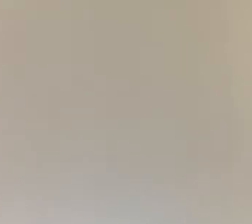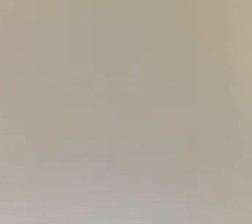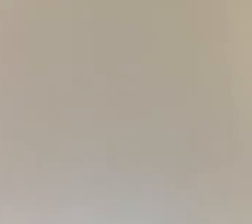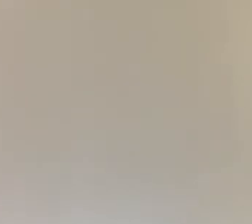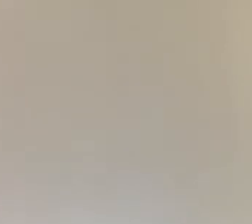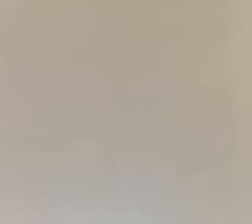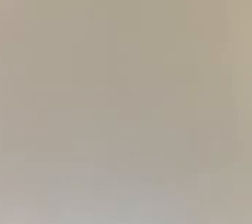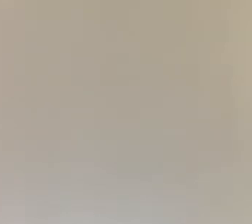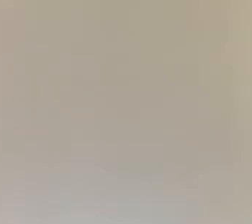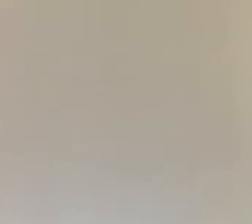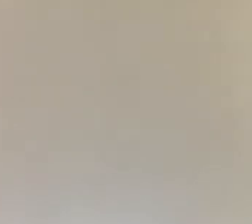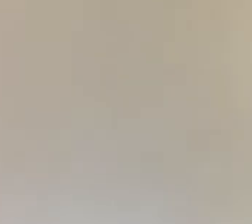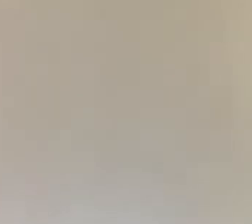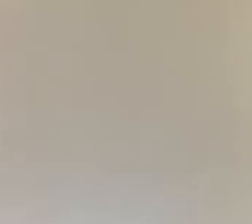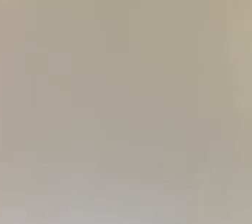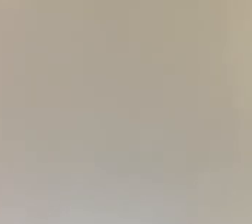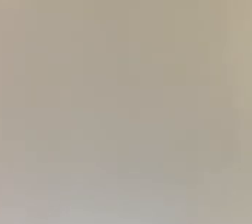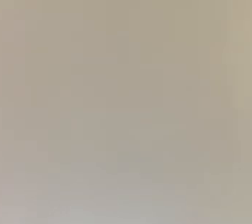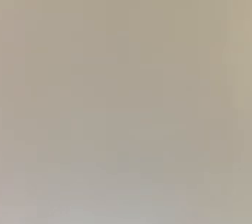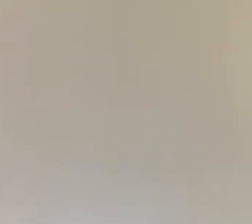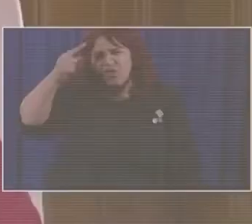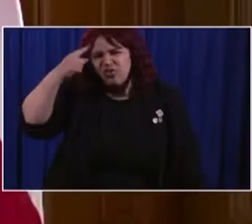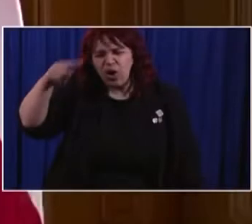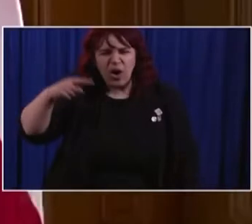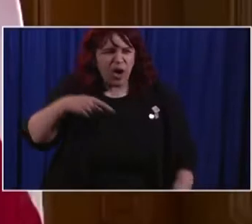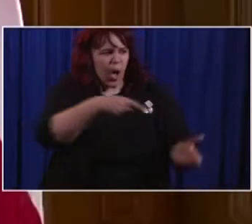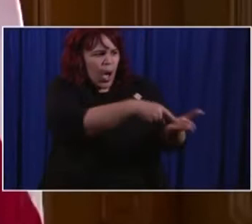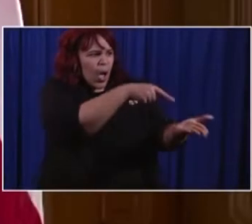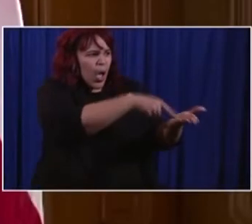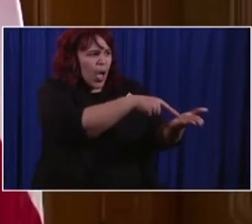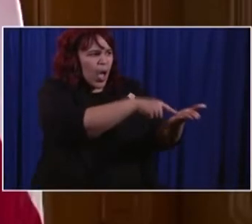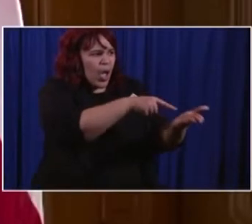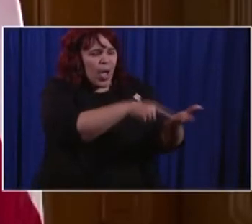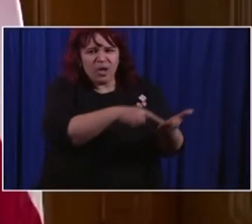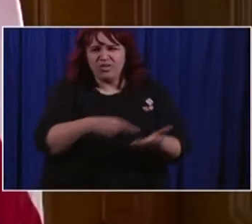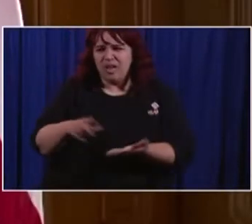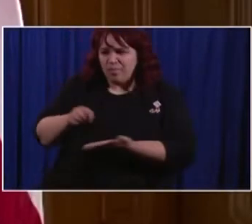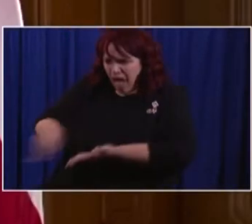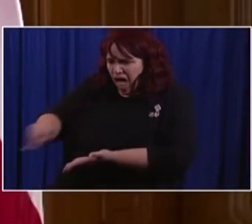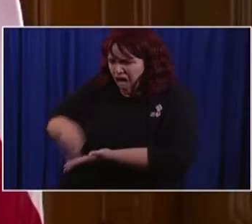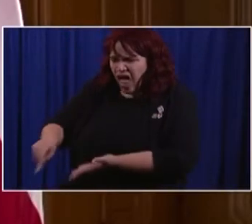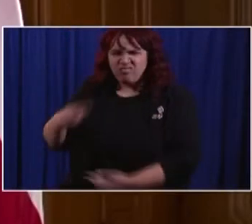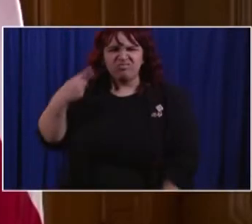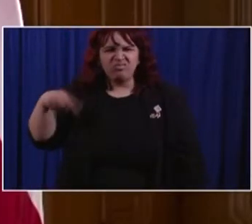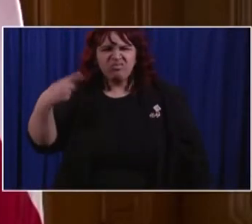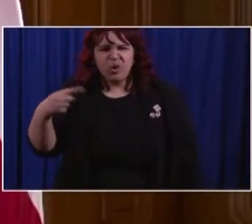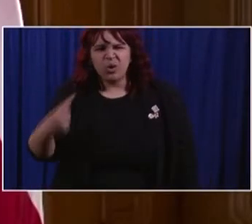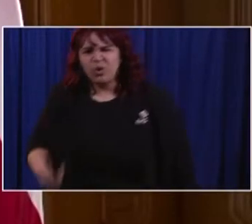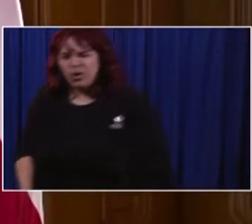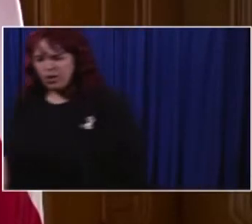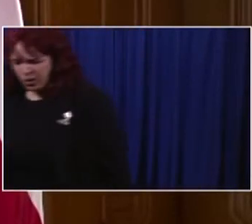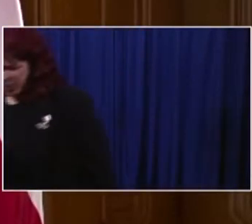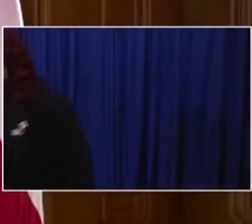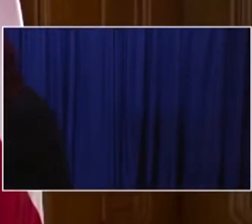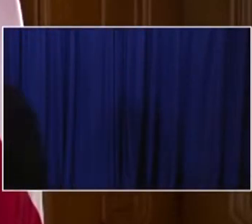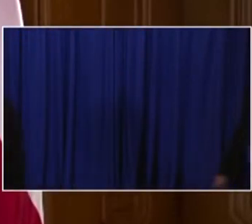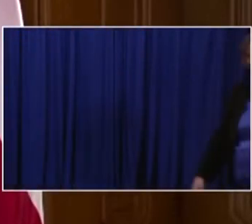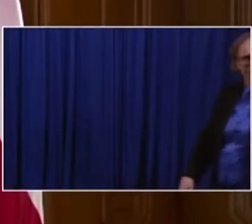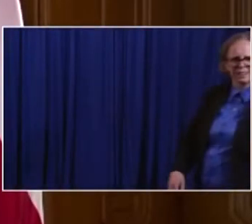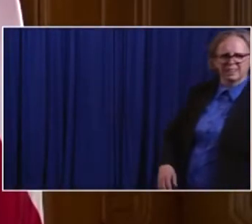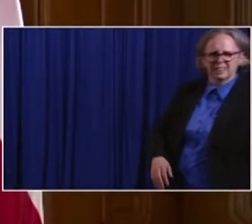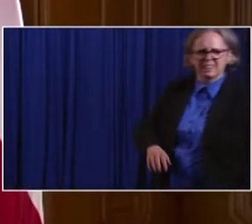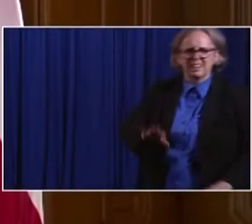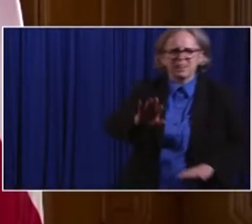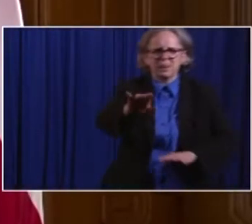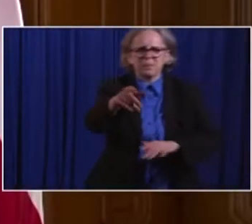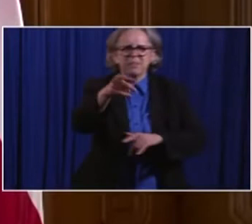September to require people to look for work while collecting unemployment? I will check with the department and we'll get back to you on that.